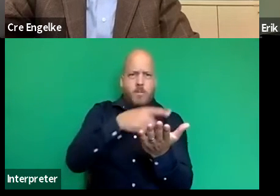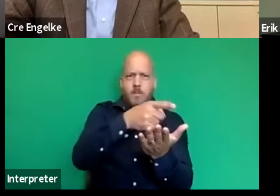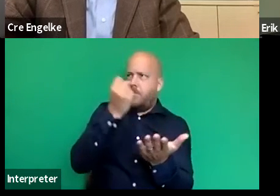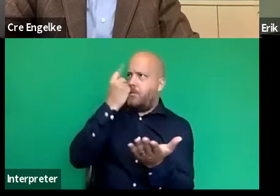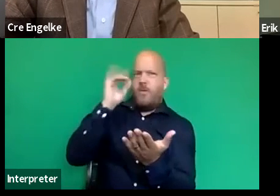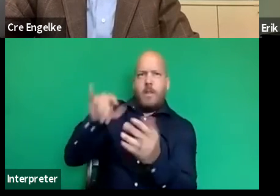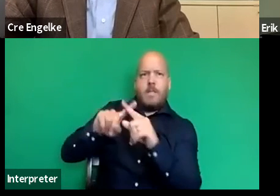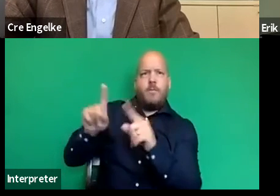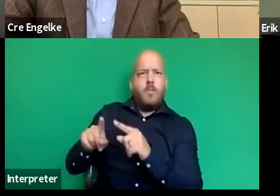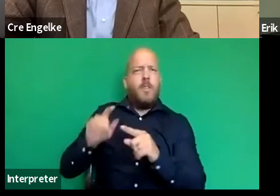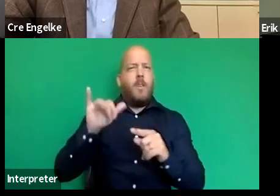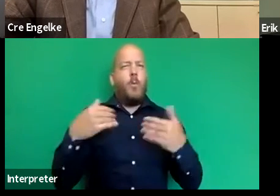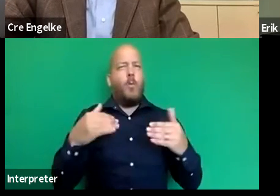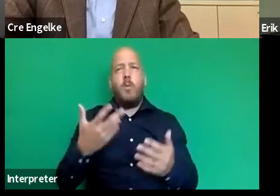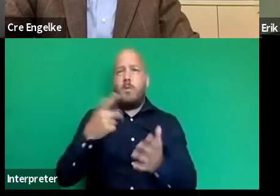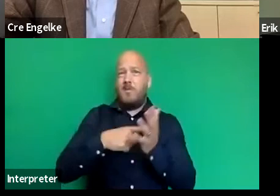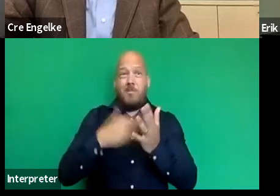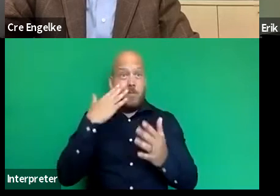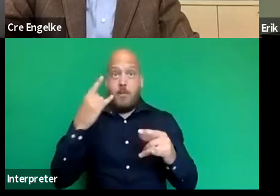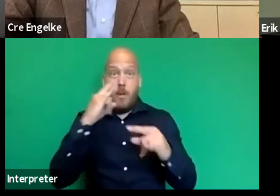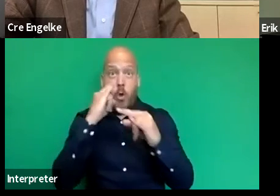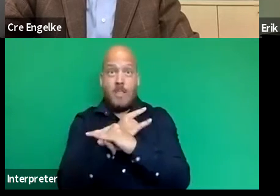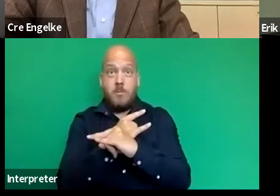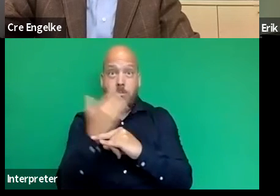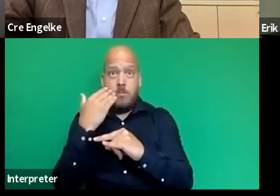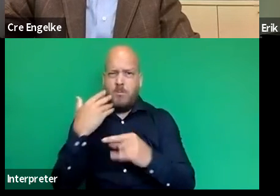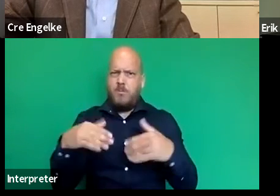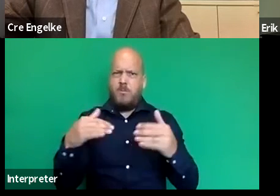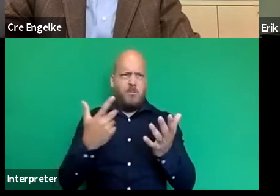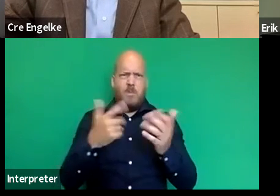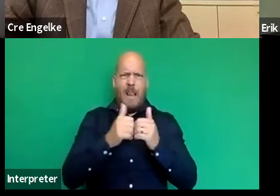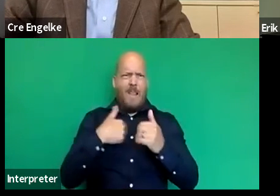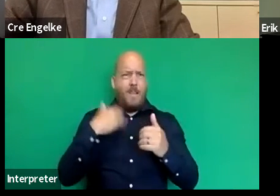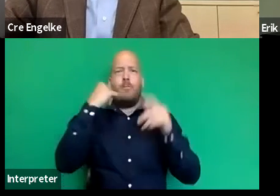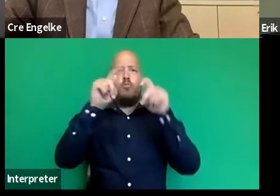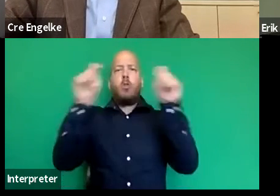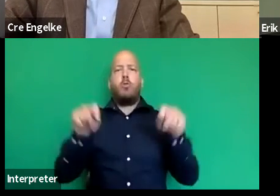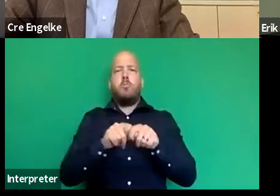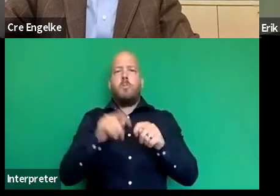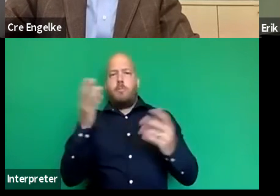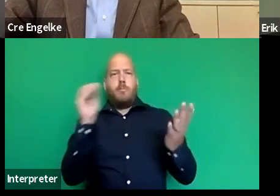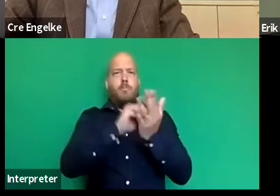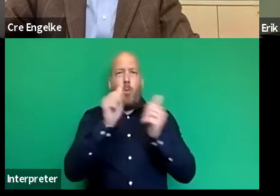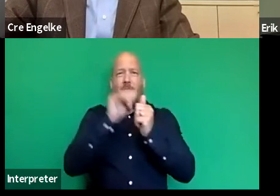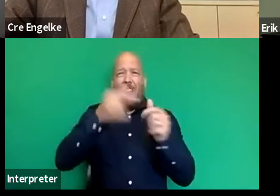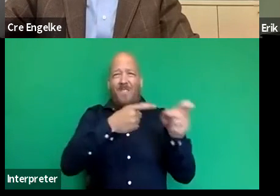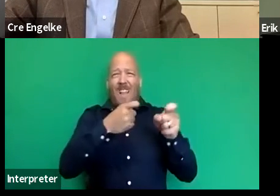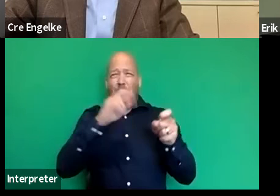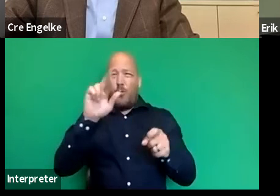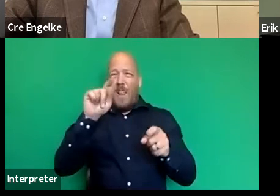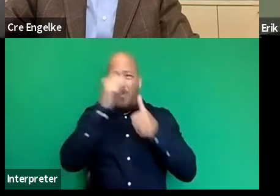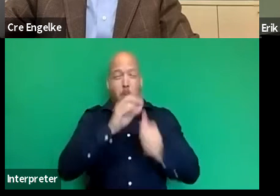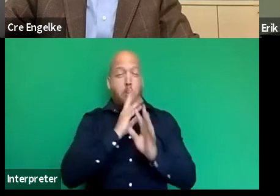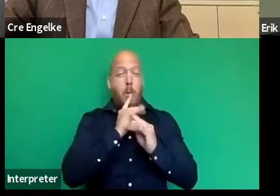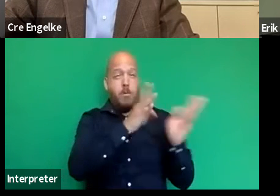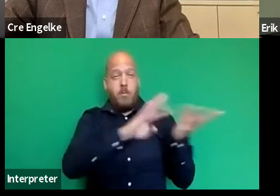when you're doing that transcription, and particularly at that rate. So it's hard to know where we might go, but that